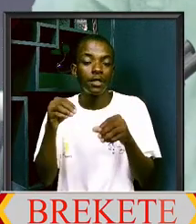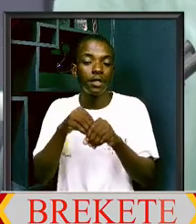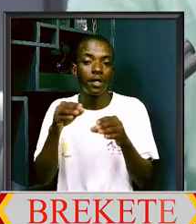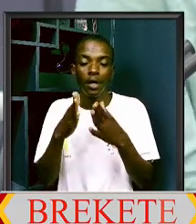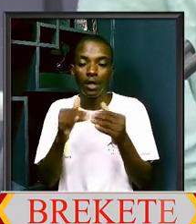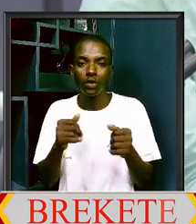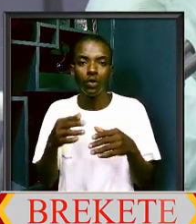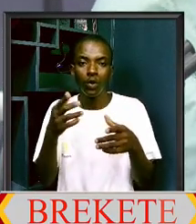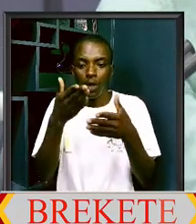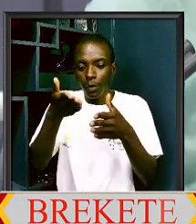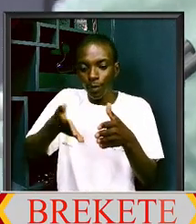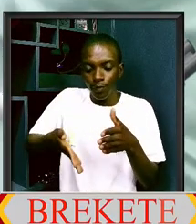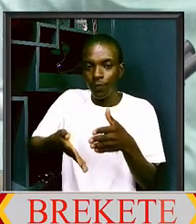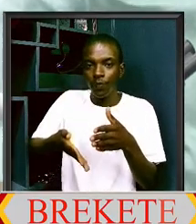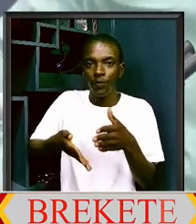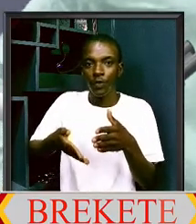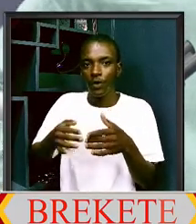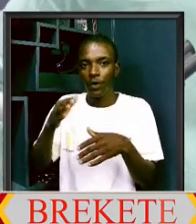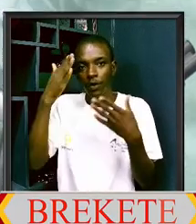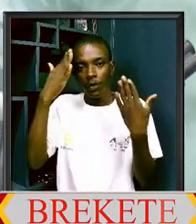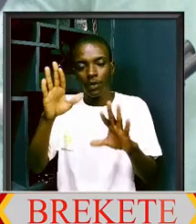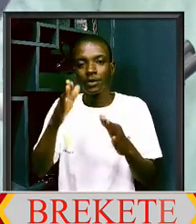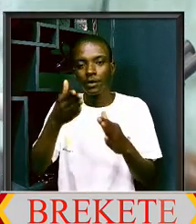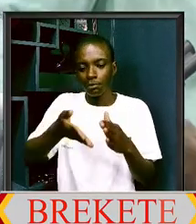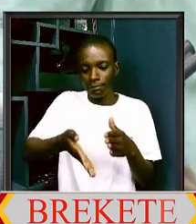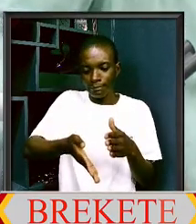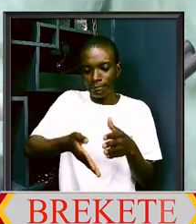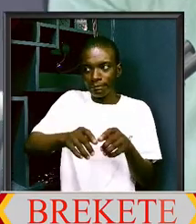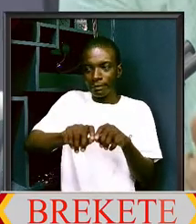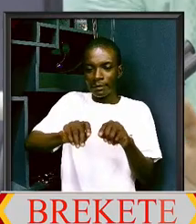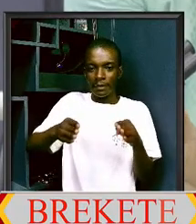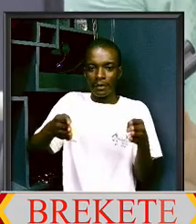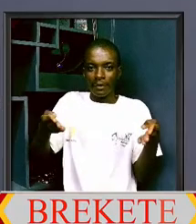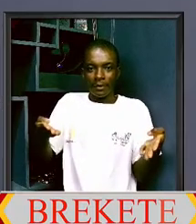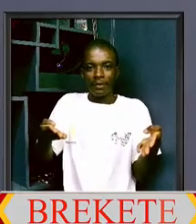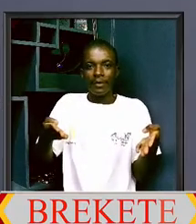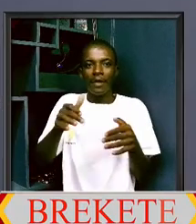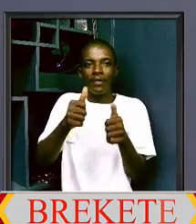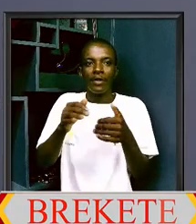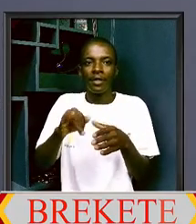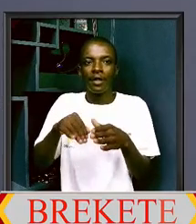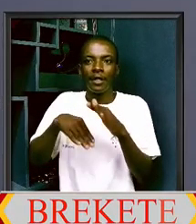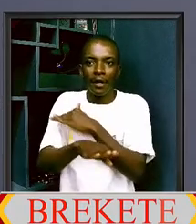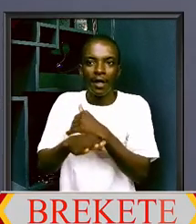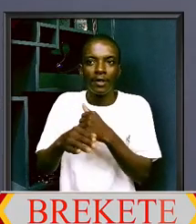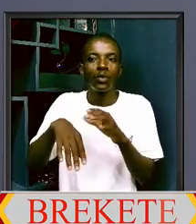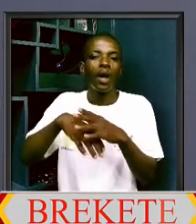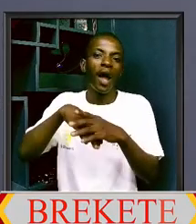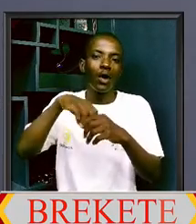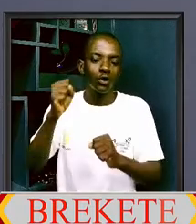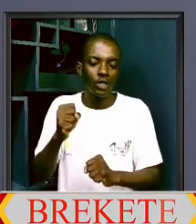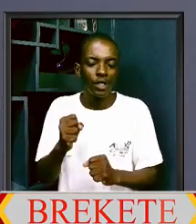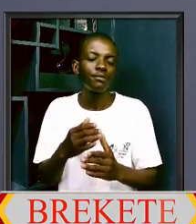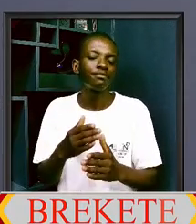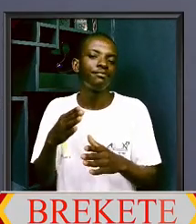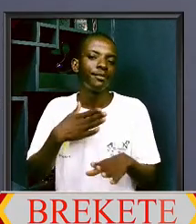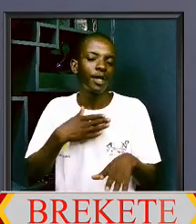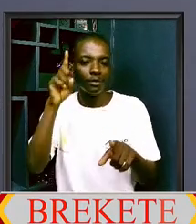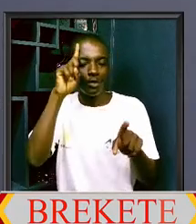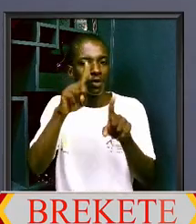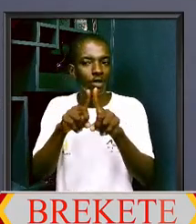cover the don't te under all the thing way they hide go outside my